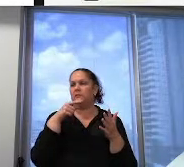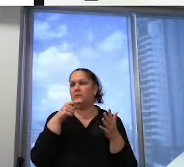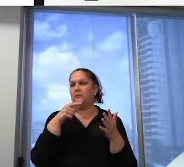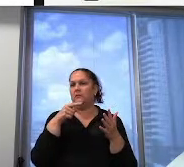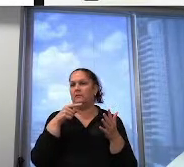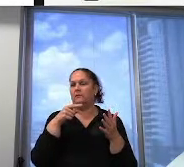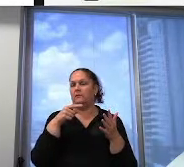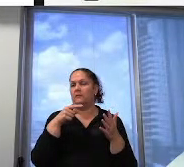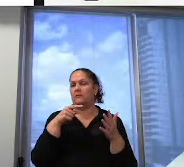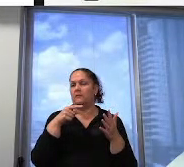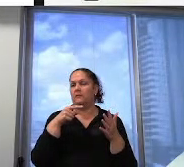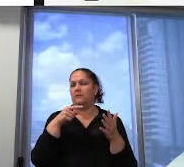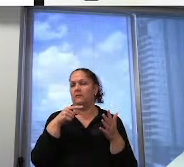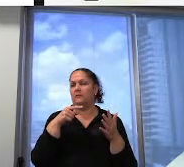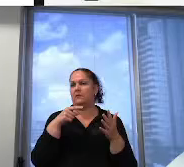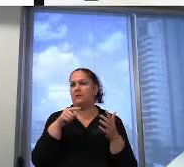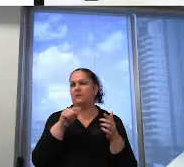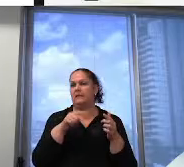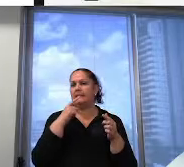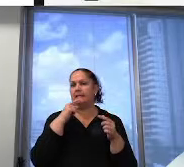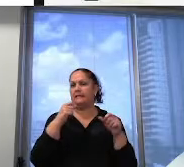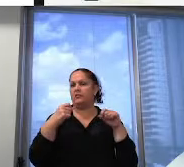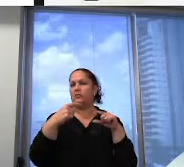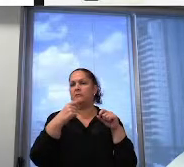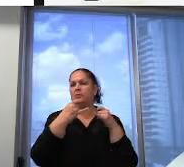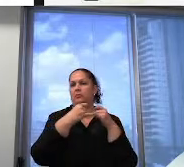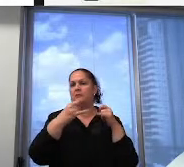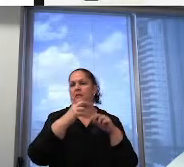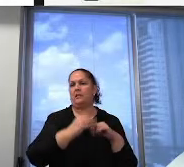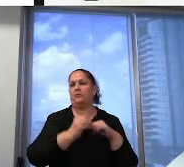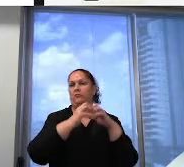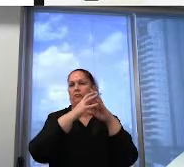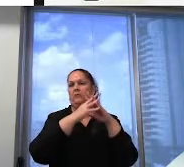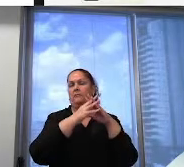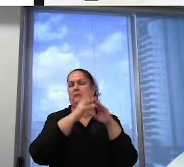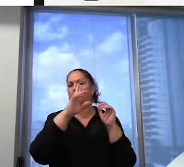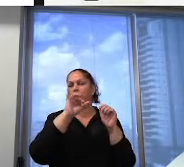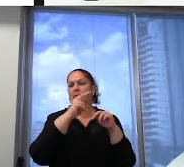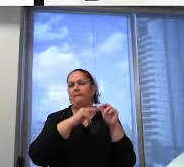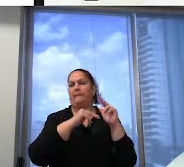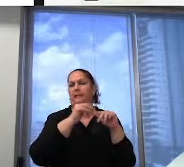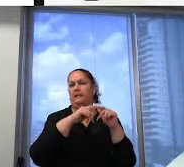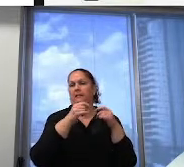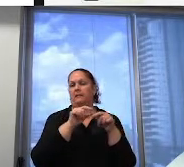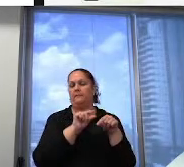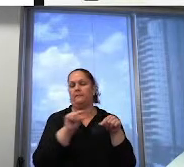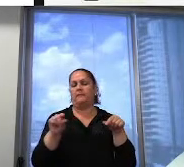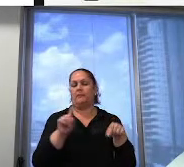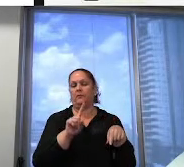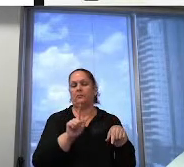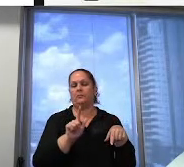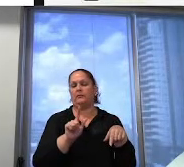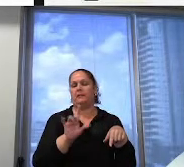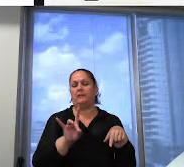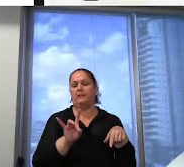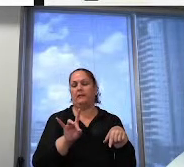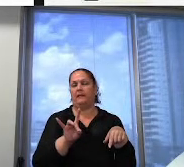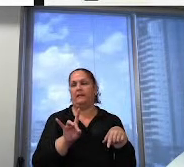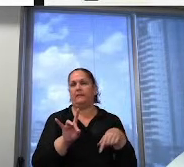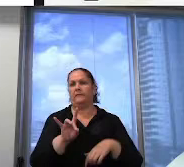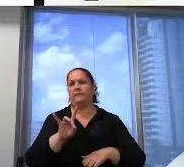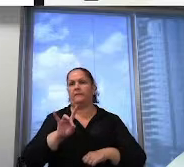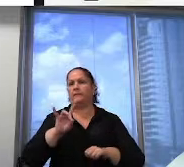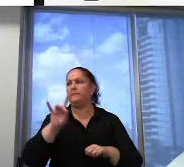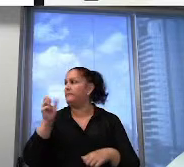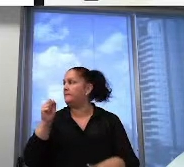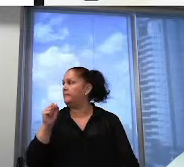within that spreadsheet, and then under transmission line rebuild, for example, line 128 on that